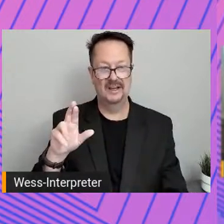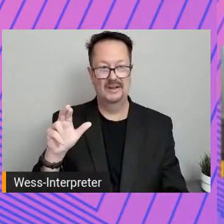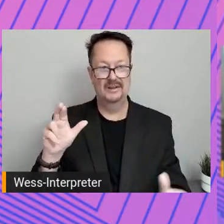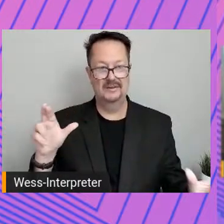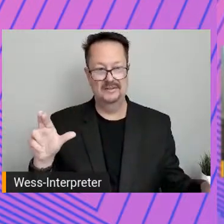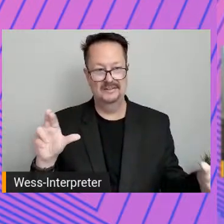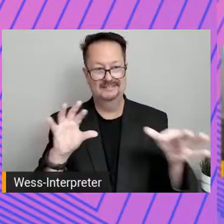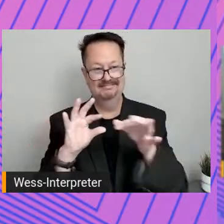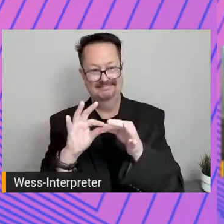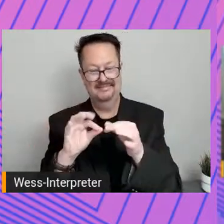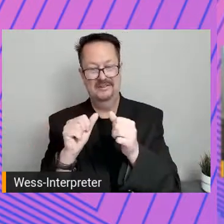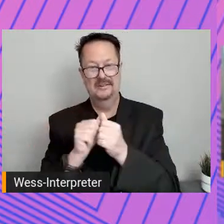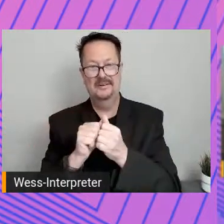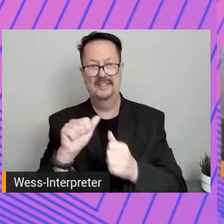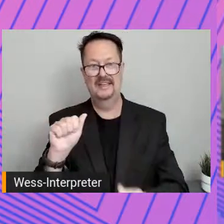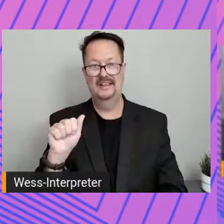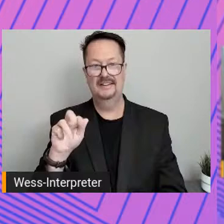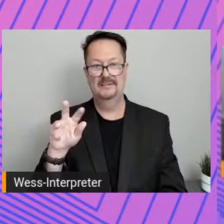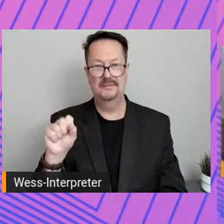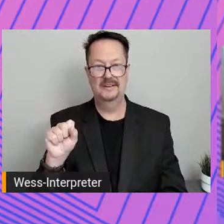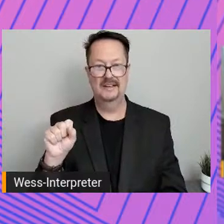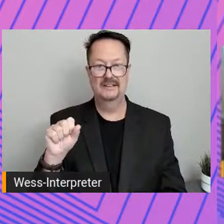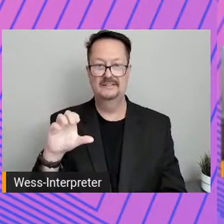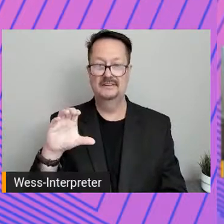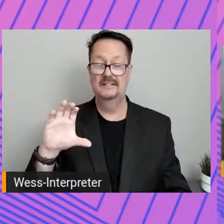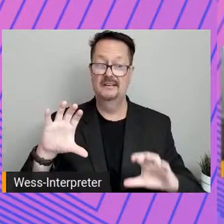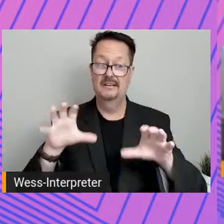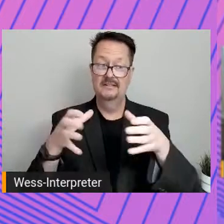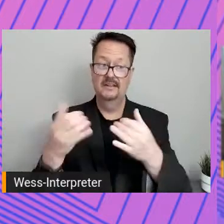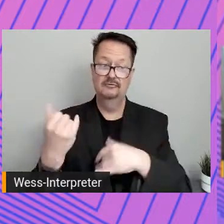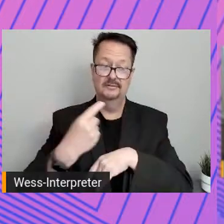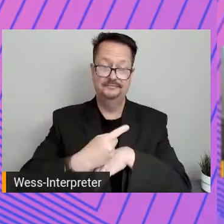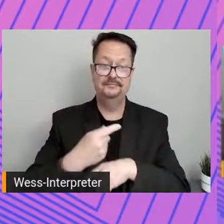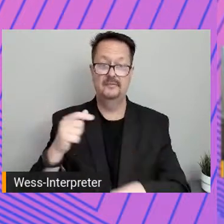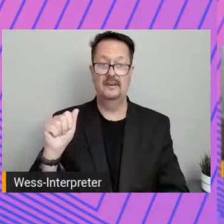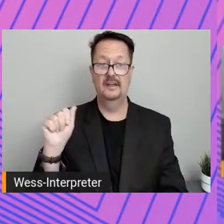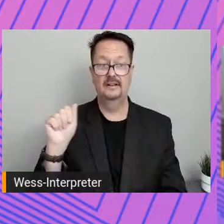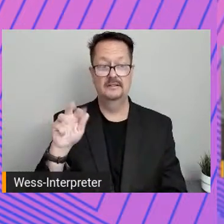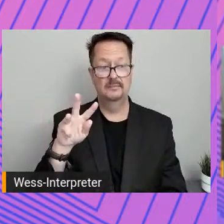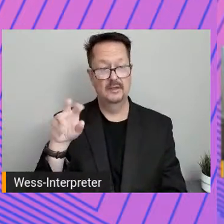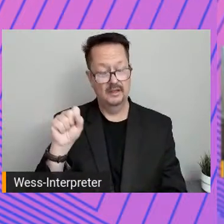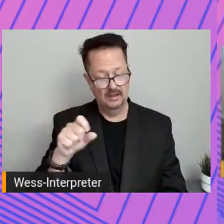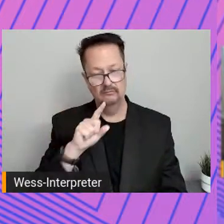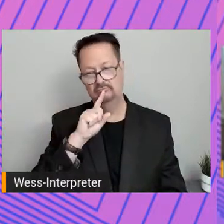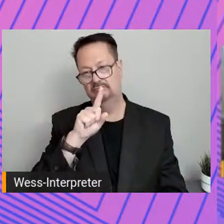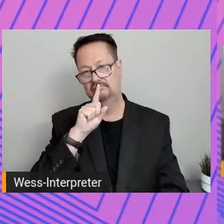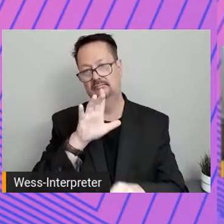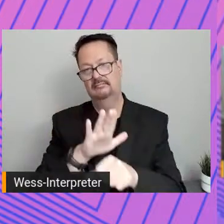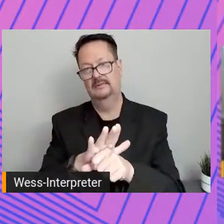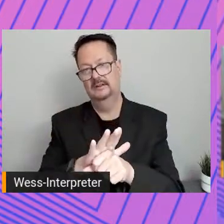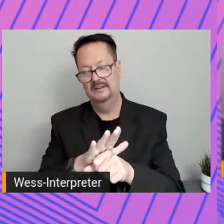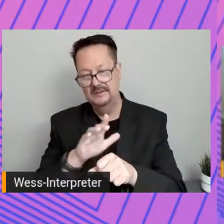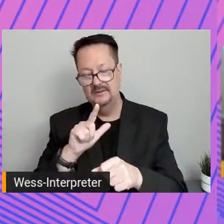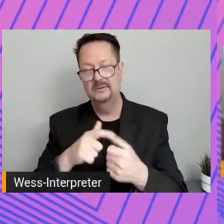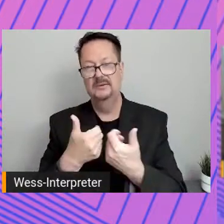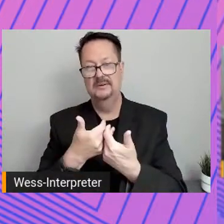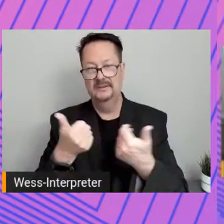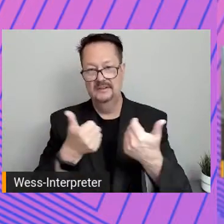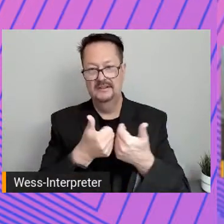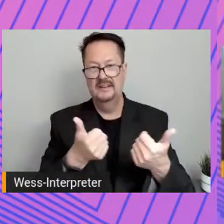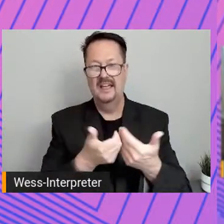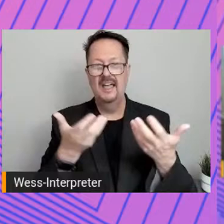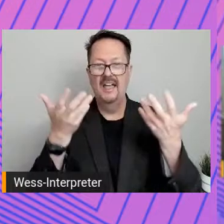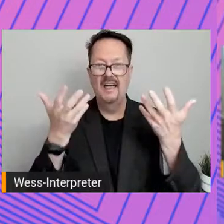on AWS Containers Day. Now, at AWS, we're deeply committed to removing any undifferentiated heavy lifting for